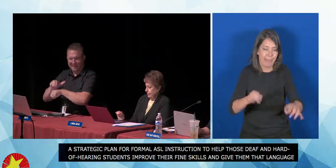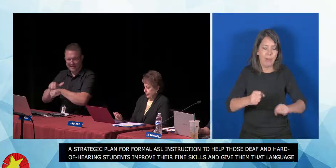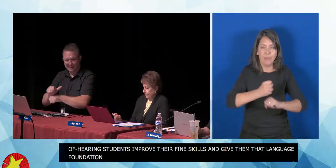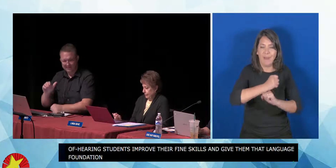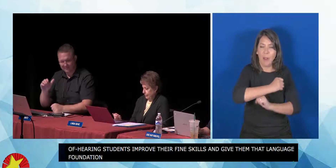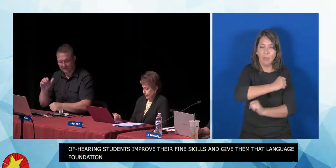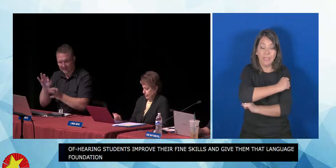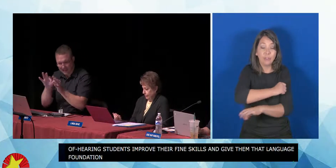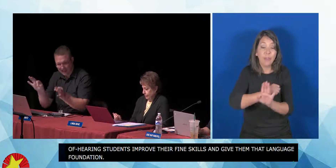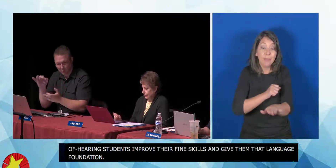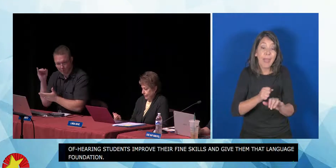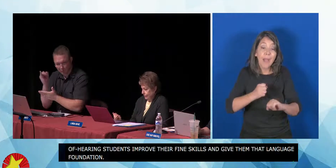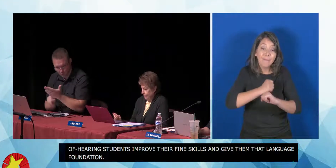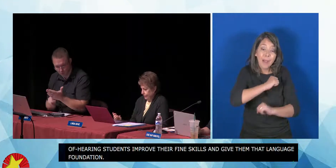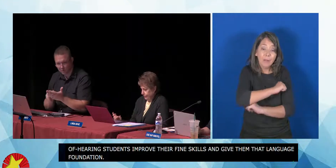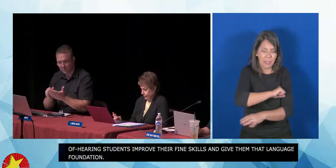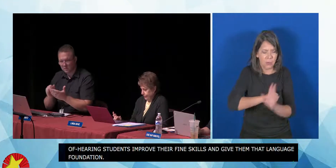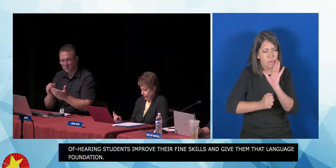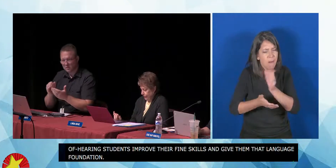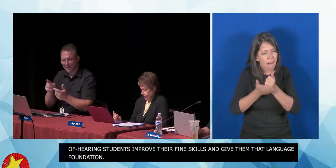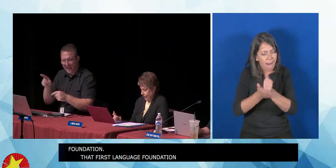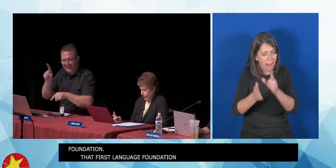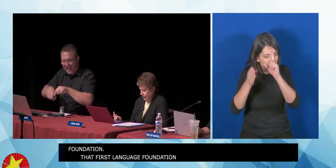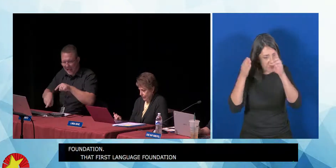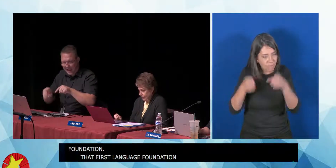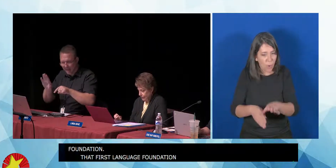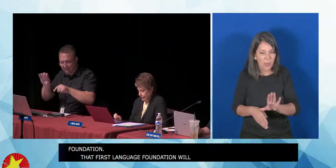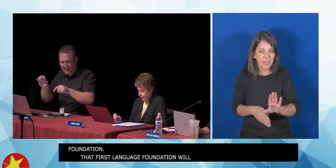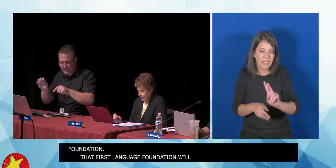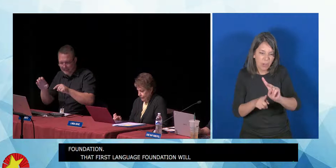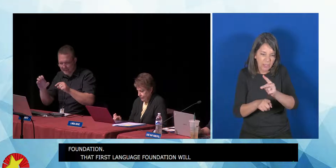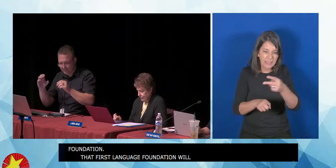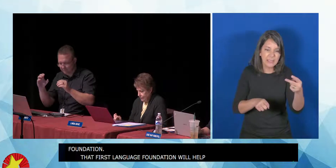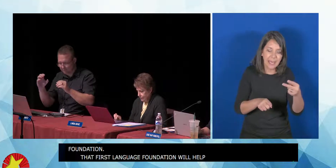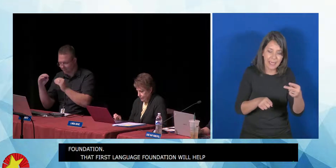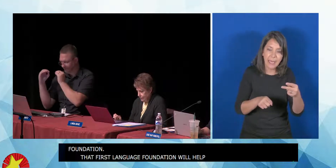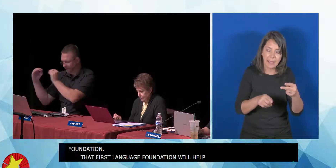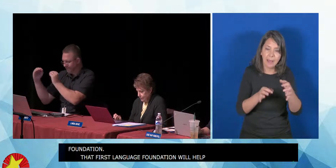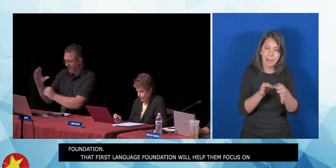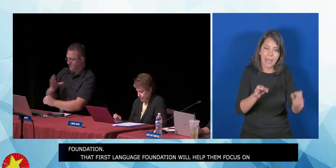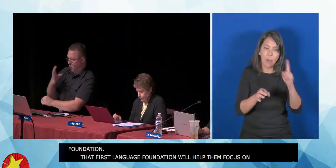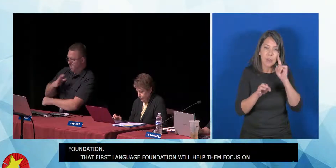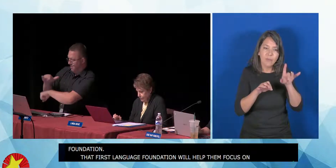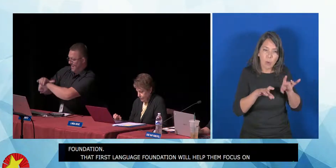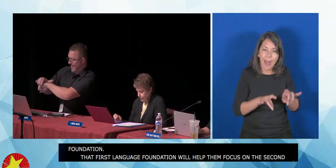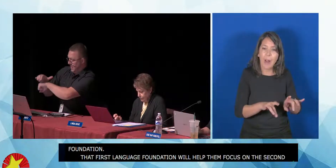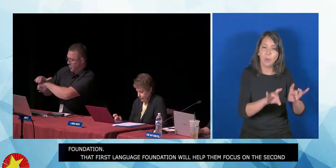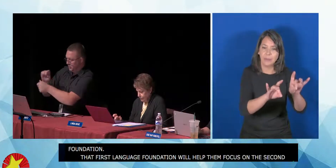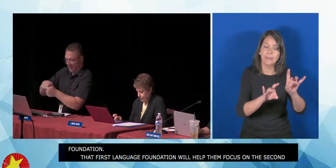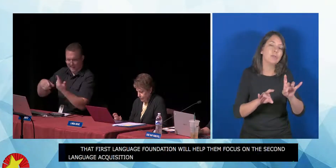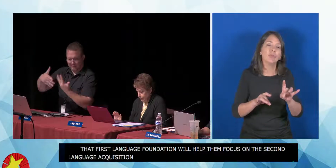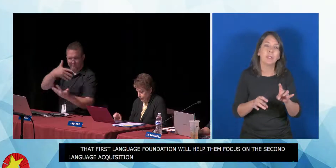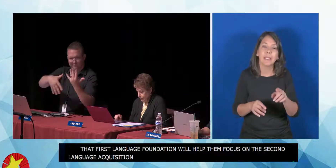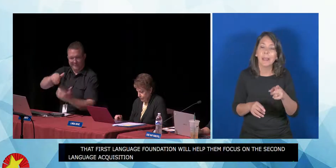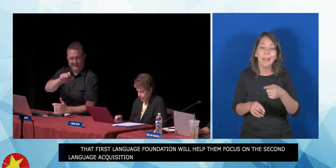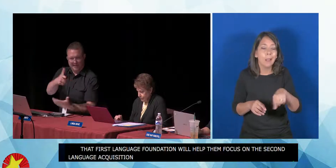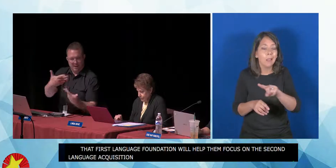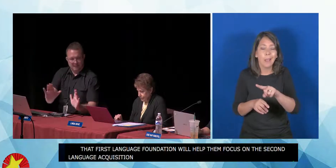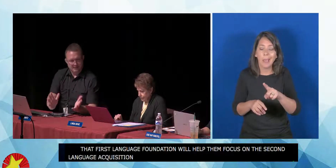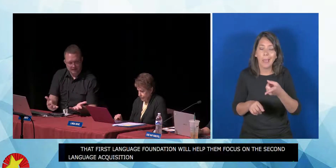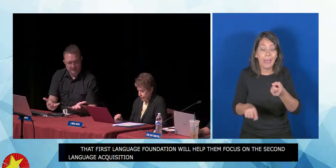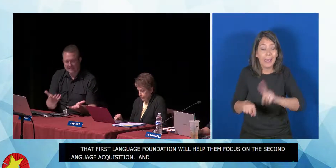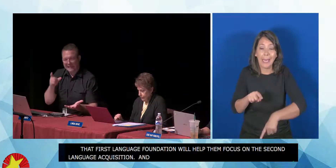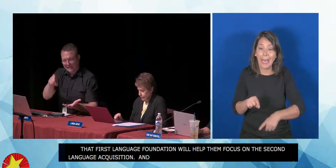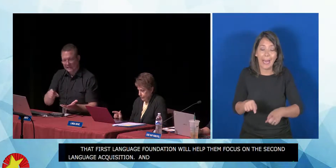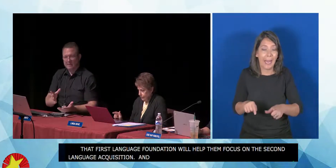language foundation will help them focus on their second language acquisition. And they can't be formally